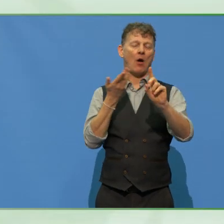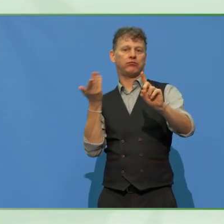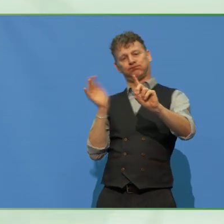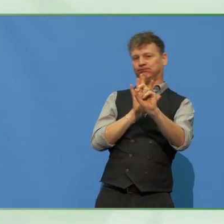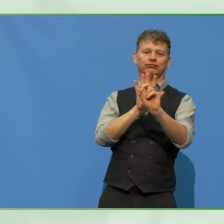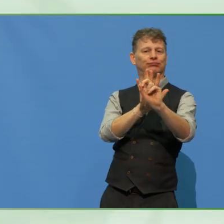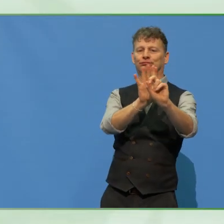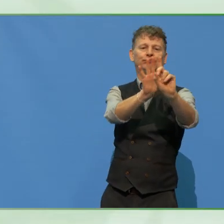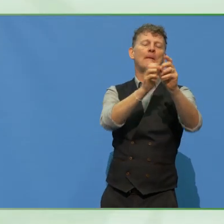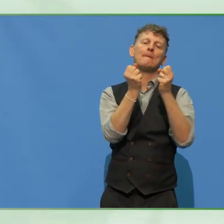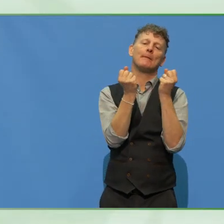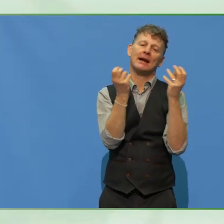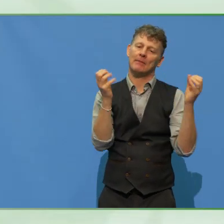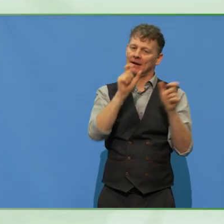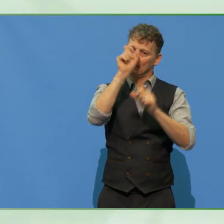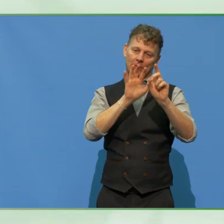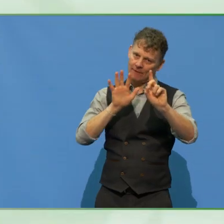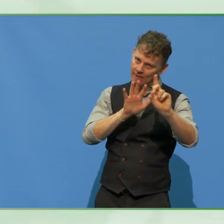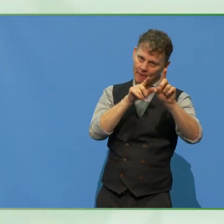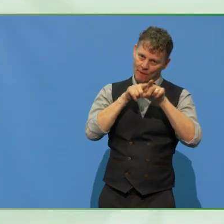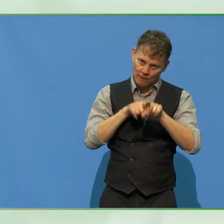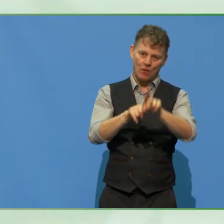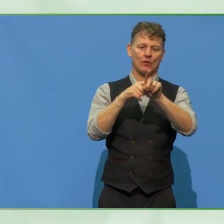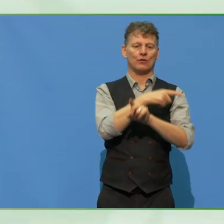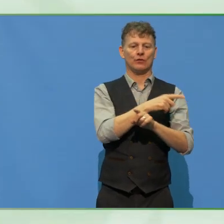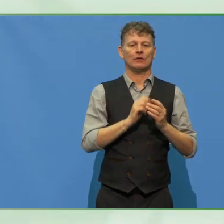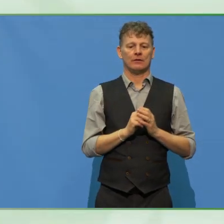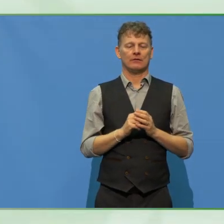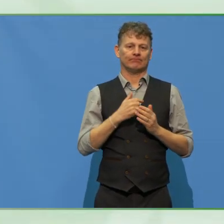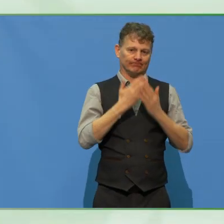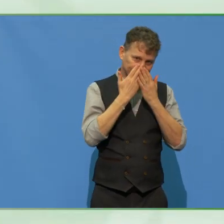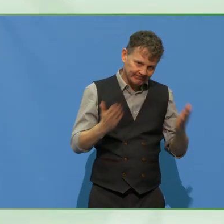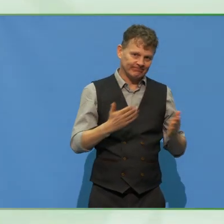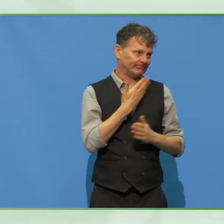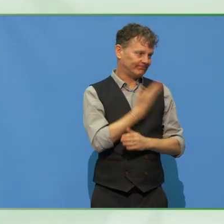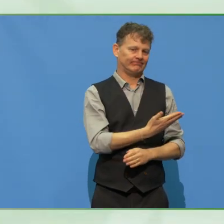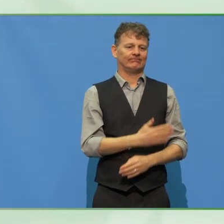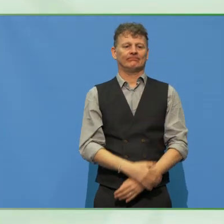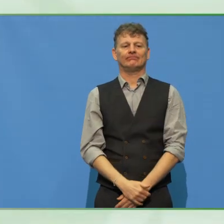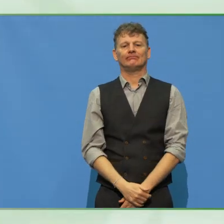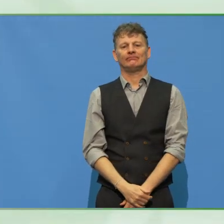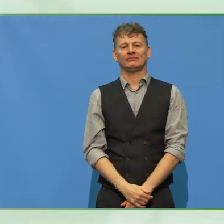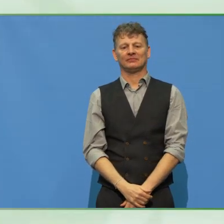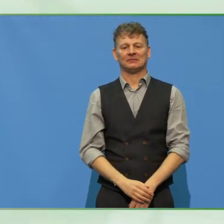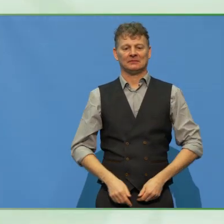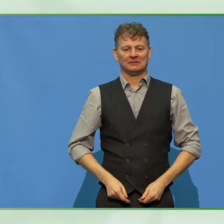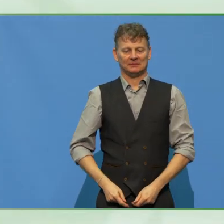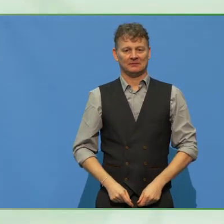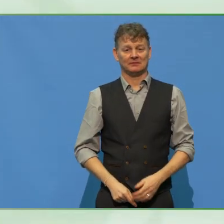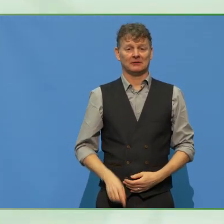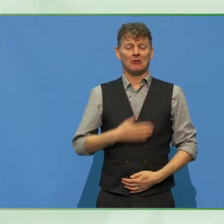and it would be remiss of me not to end this by honoring that and thanking you. You are very kind.